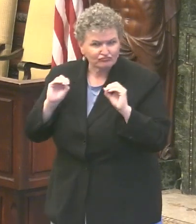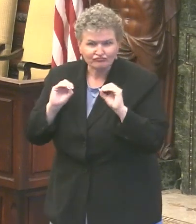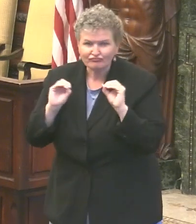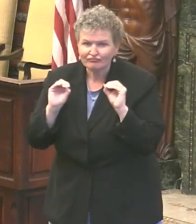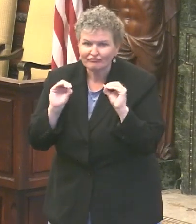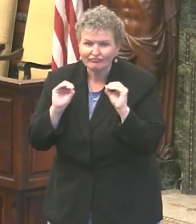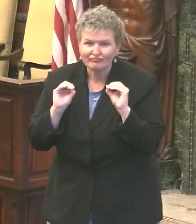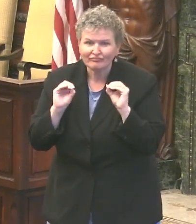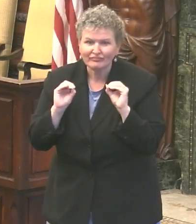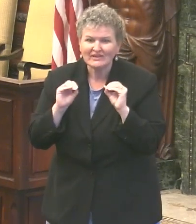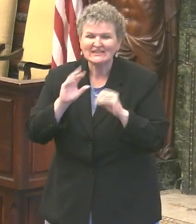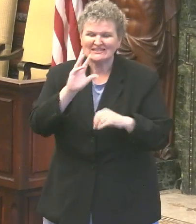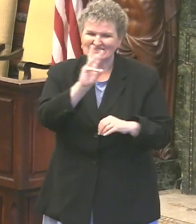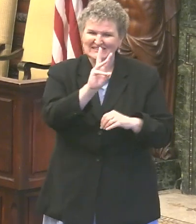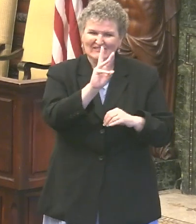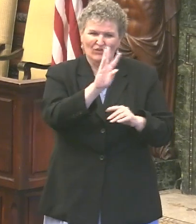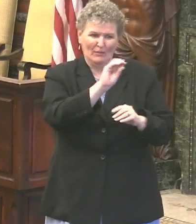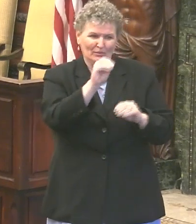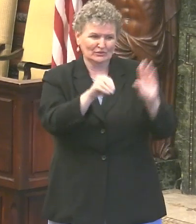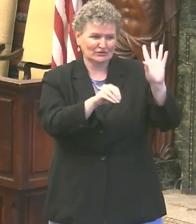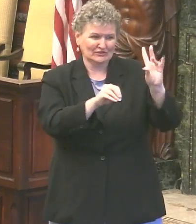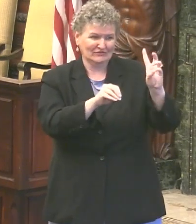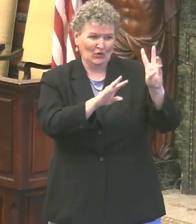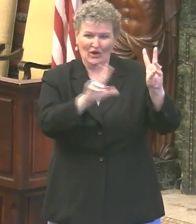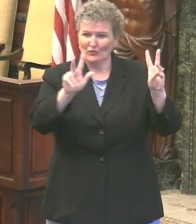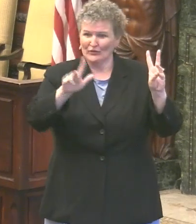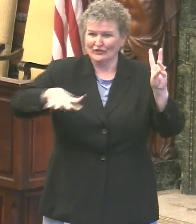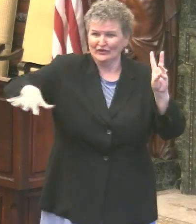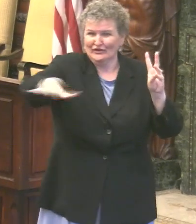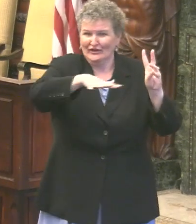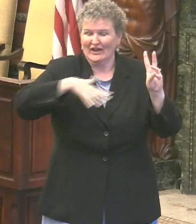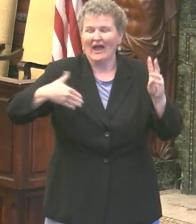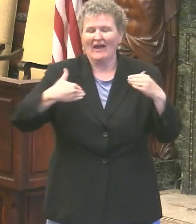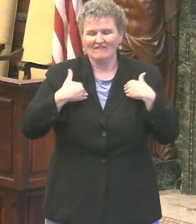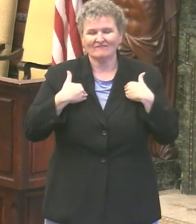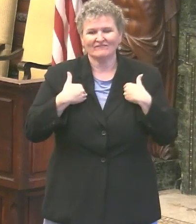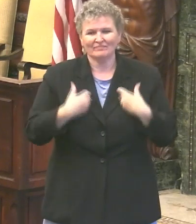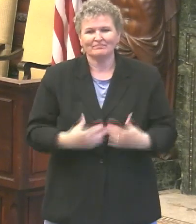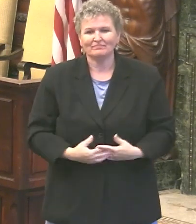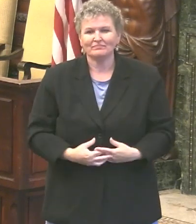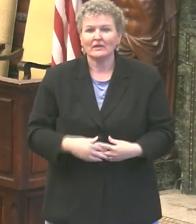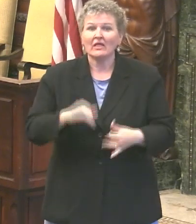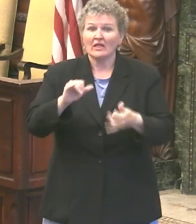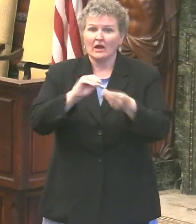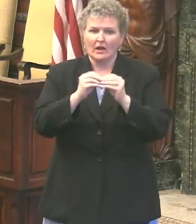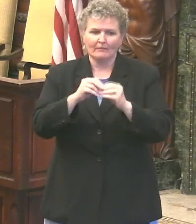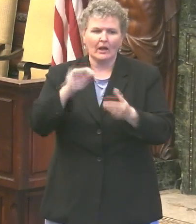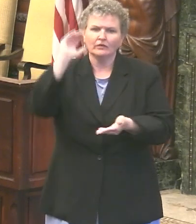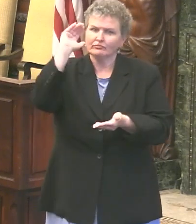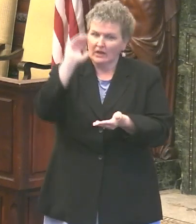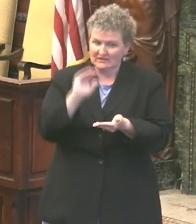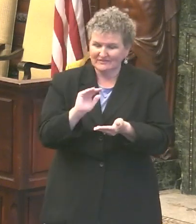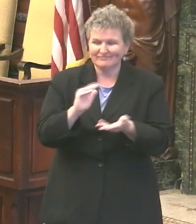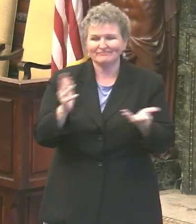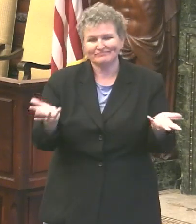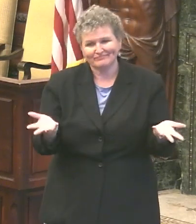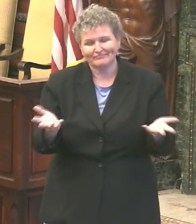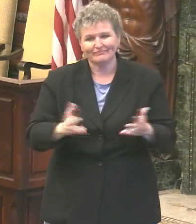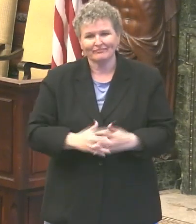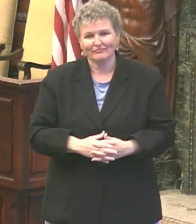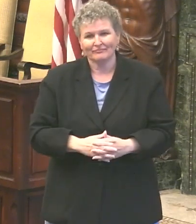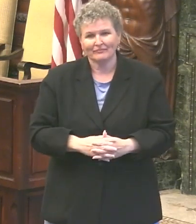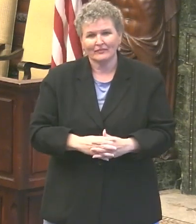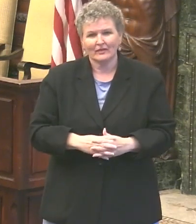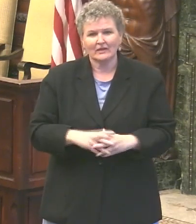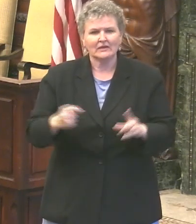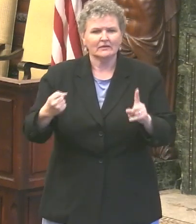other inmates have developed symptoms, and no one else has tested positive. So we're hoping that that cluster is behind us. A little bit on testing. We are